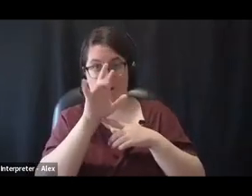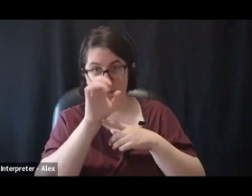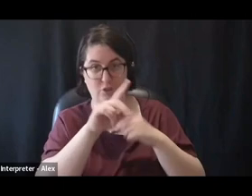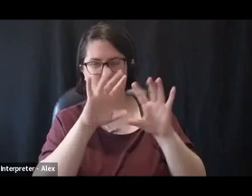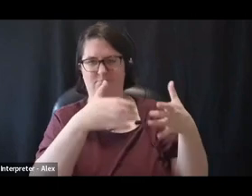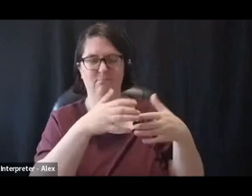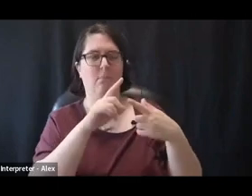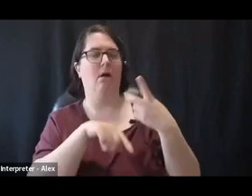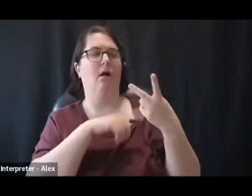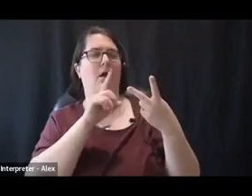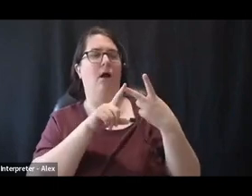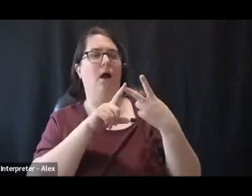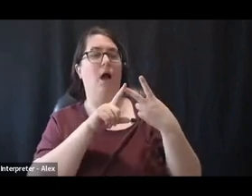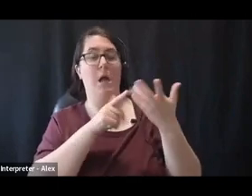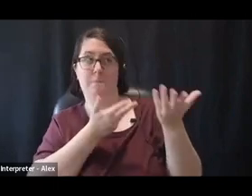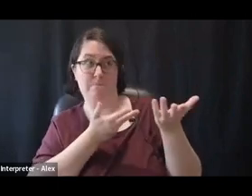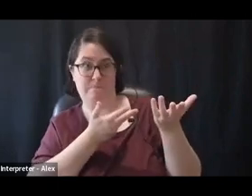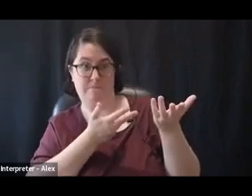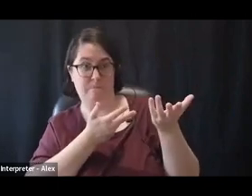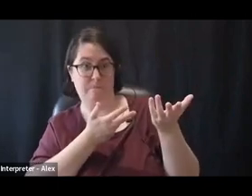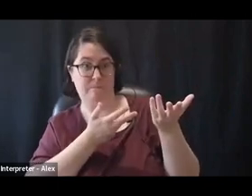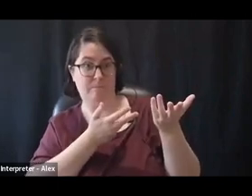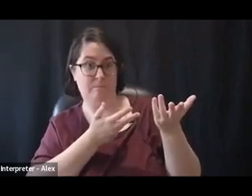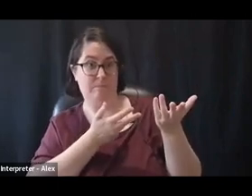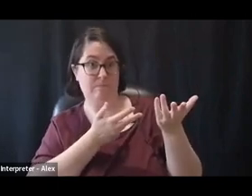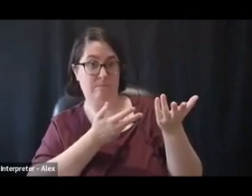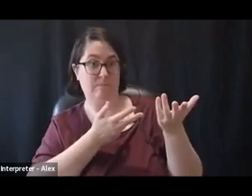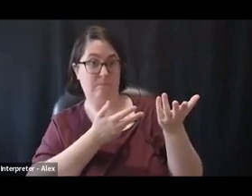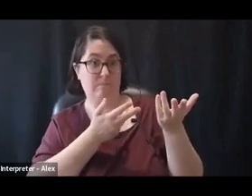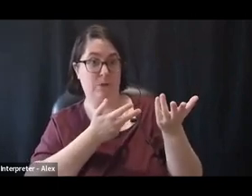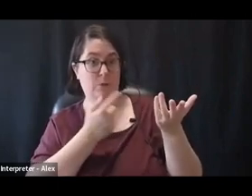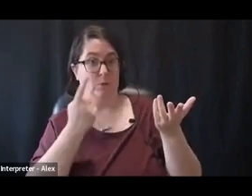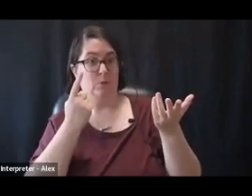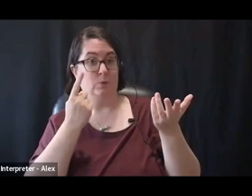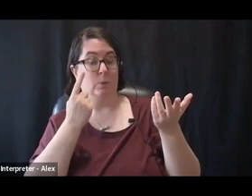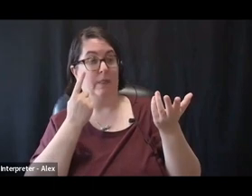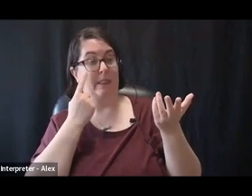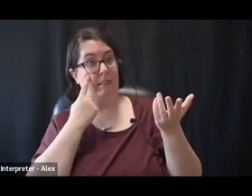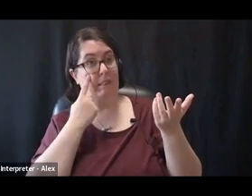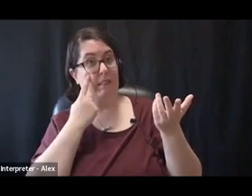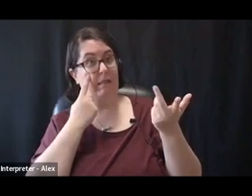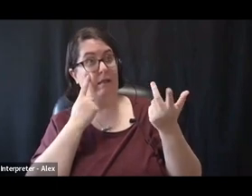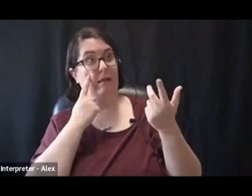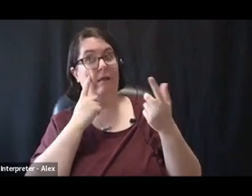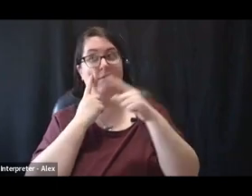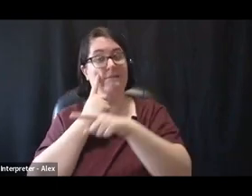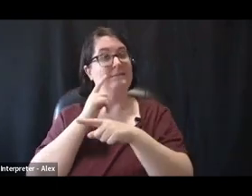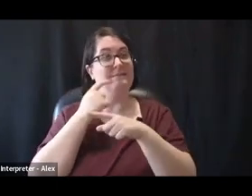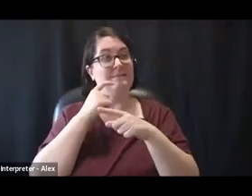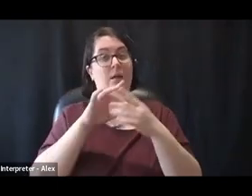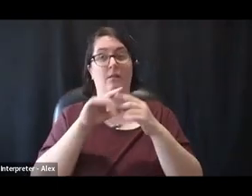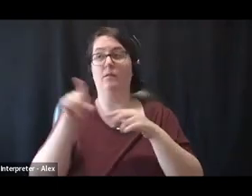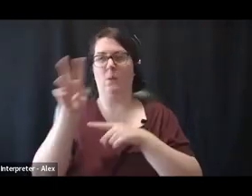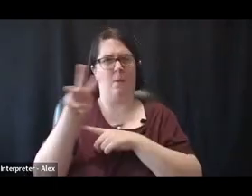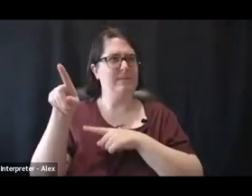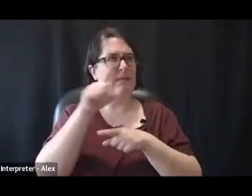hear, maybe, do you relate with some of the things Anju said, notably with perhaps Citizens of Craft, which is a website, but it's